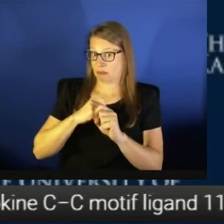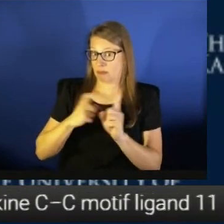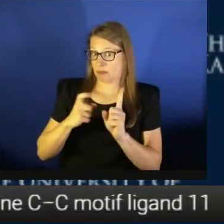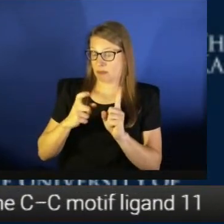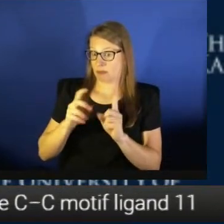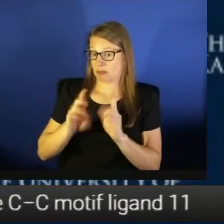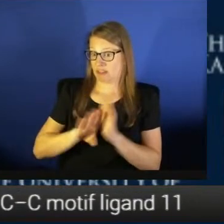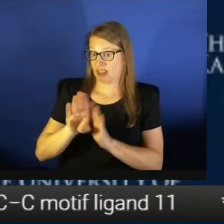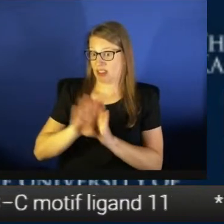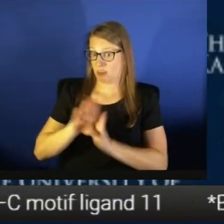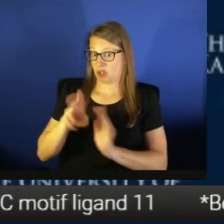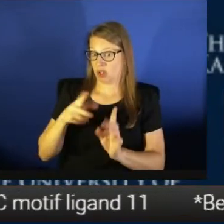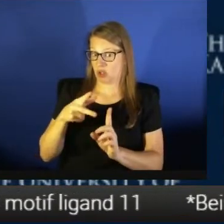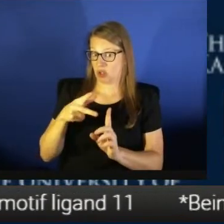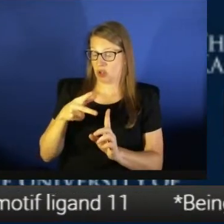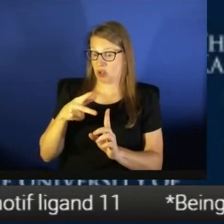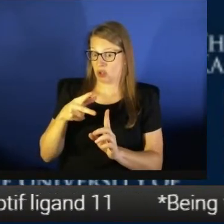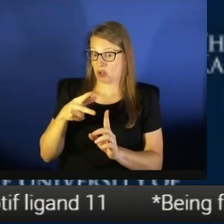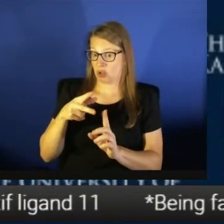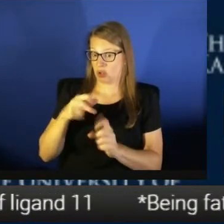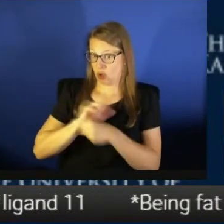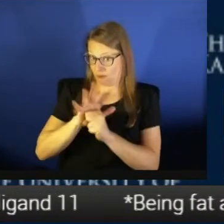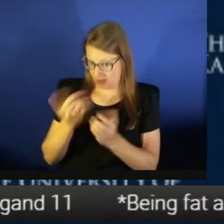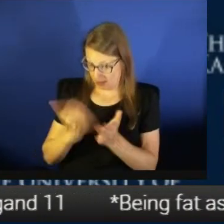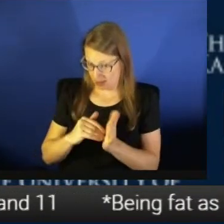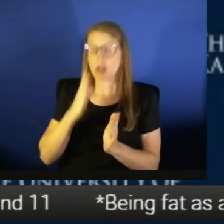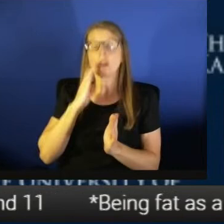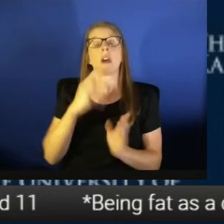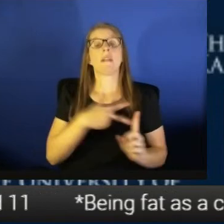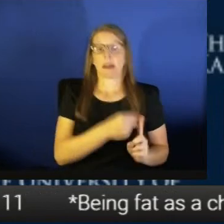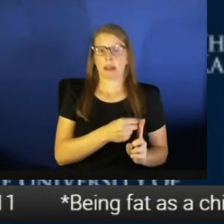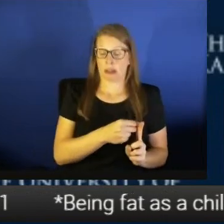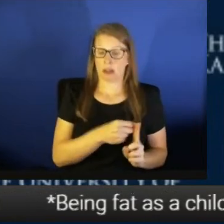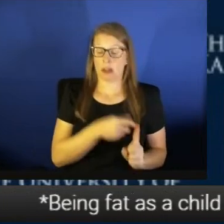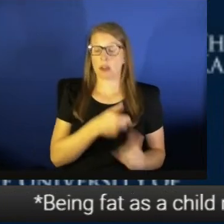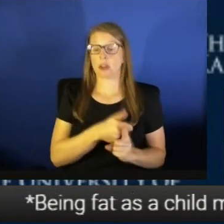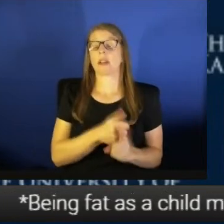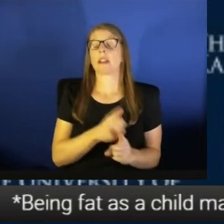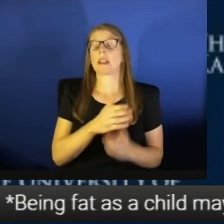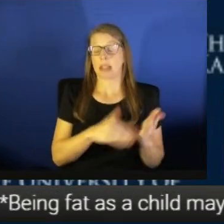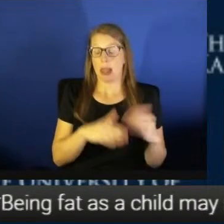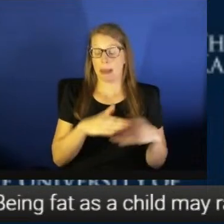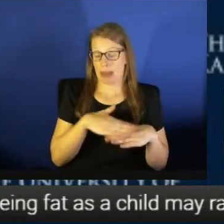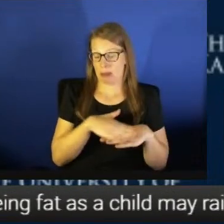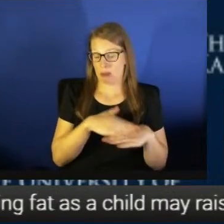Yeah, I mean, what we've seen is that with the vaccine, we know that you do get some minimal